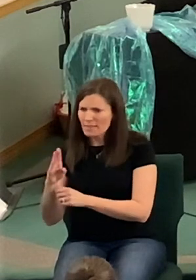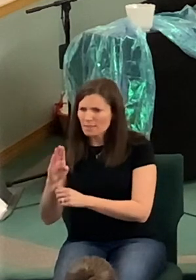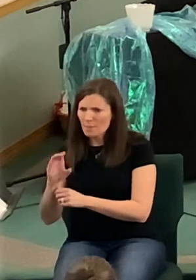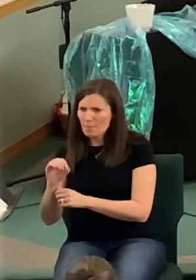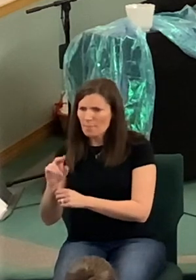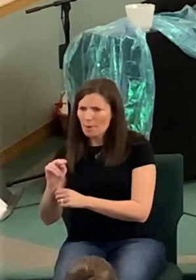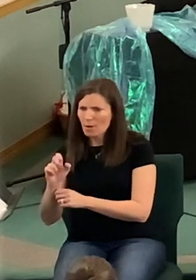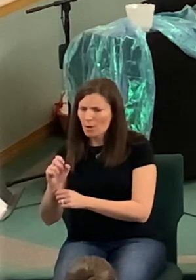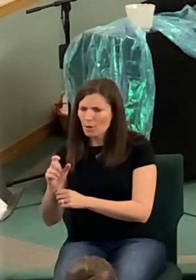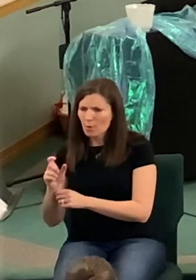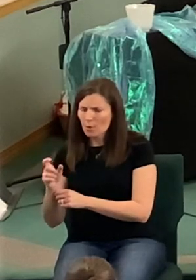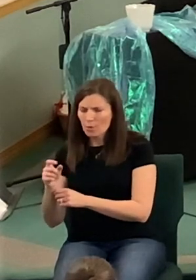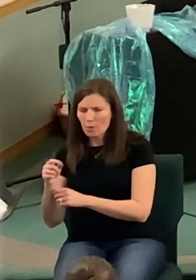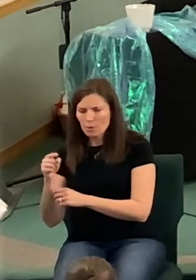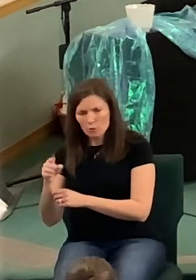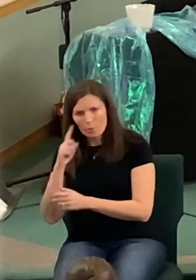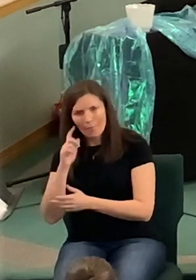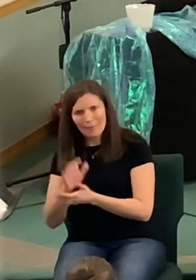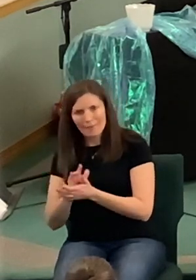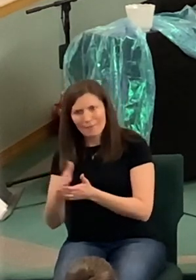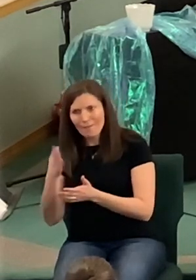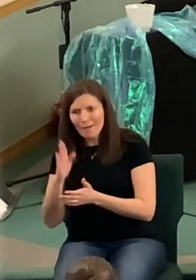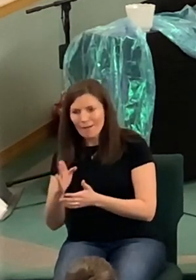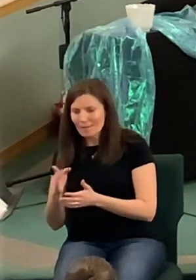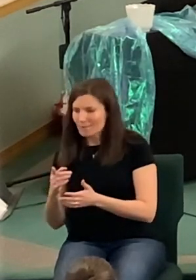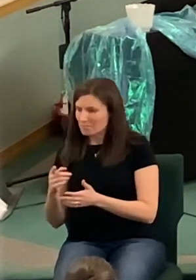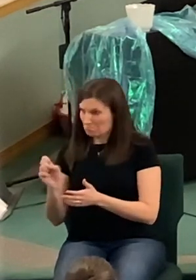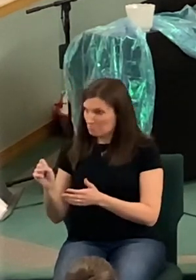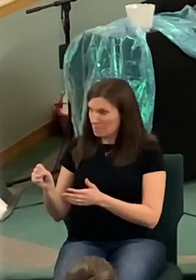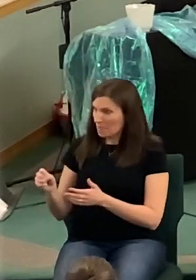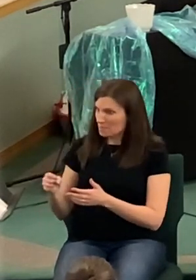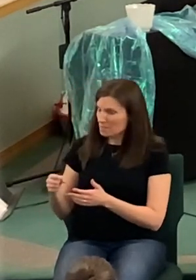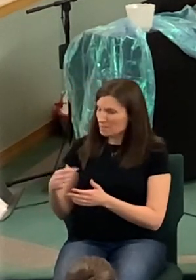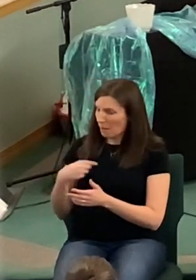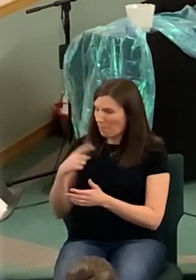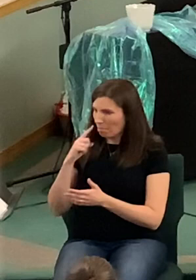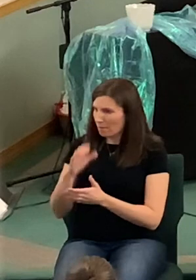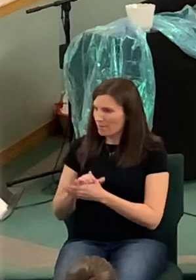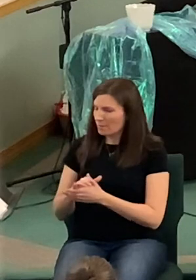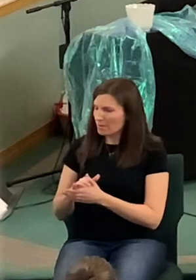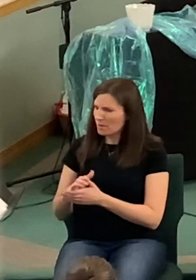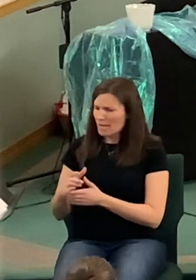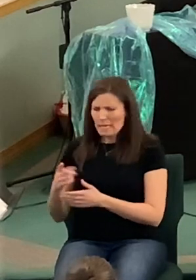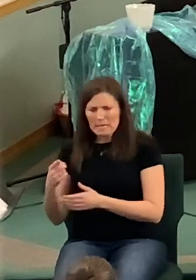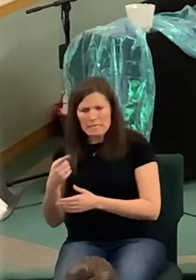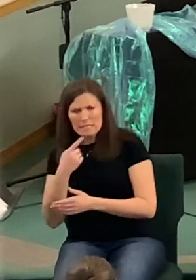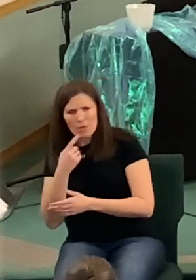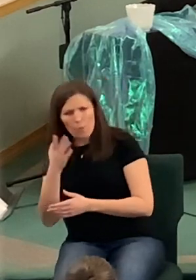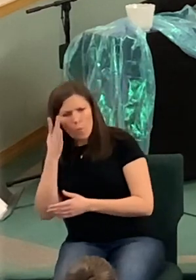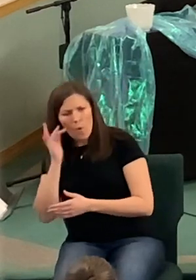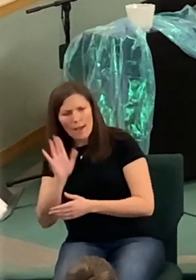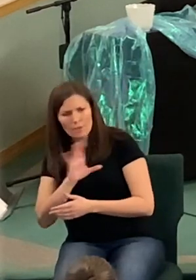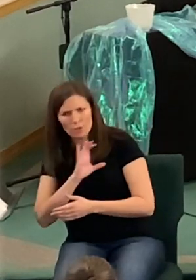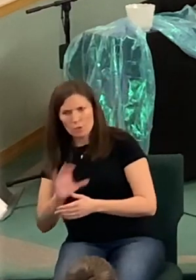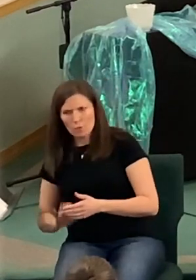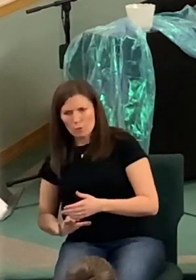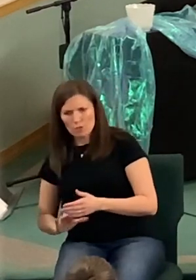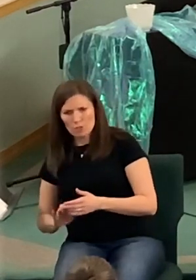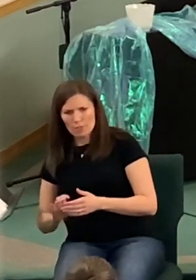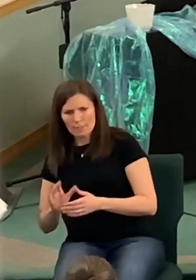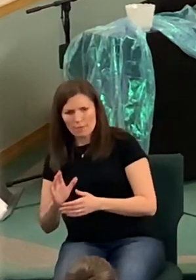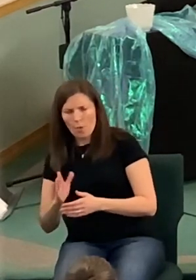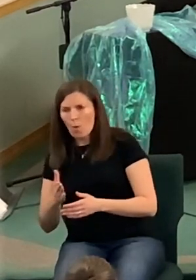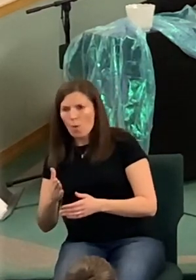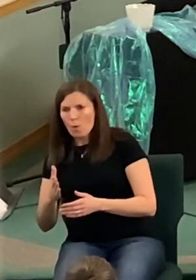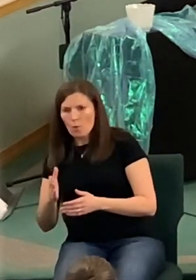your songs Christian songs? And Bono said, well, they are Christian songs, but I don't always talk